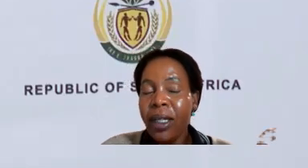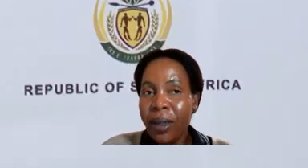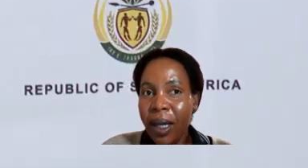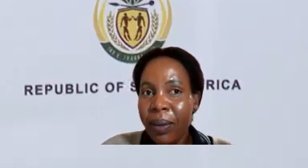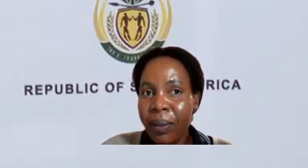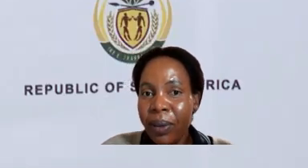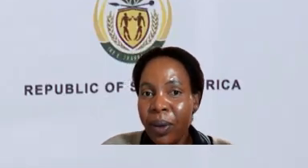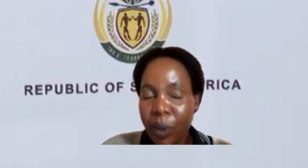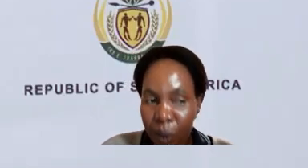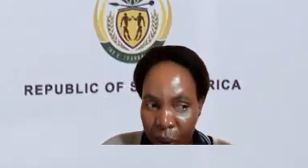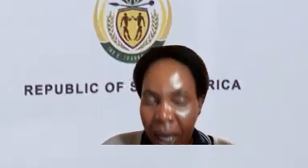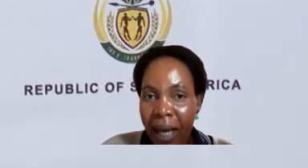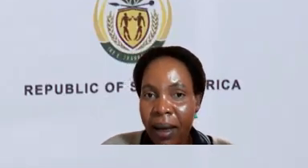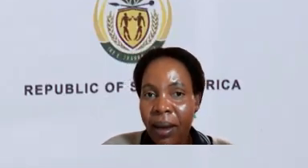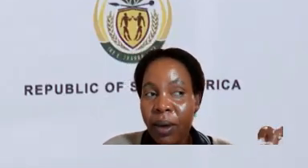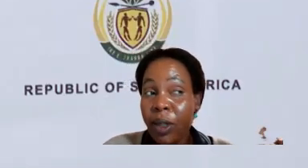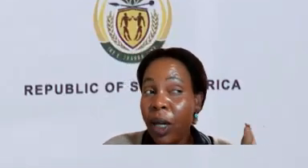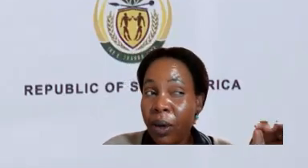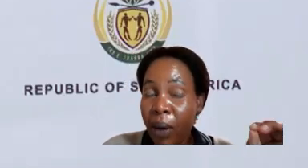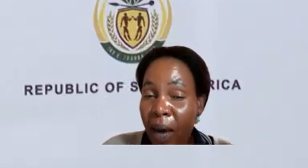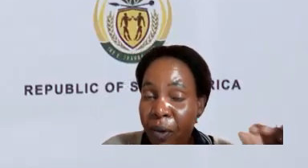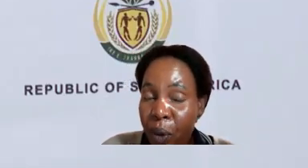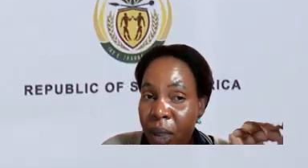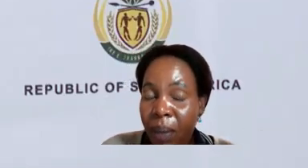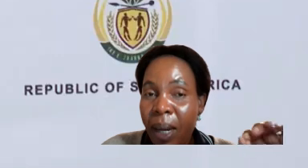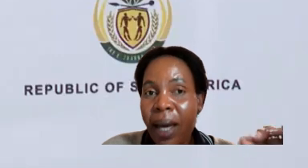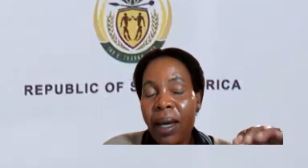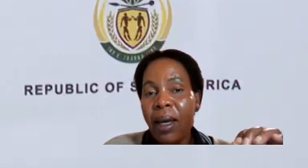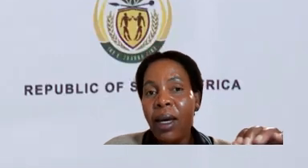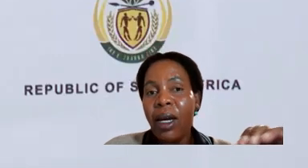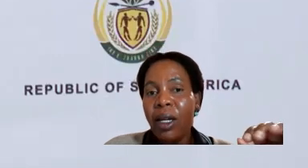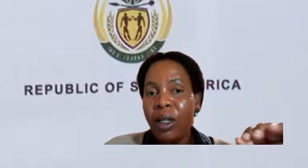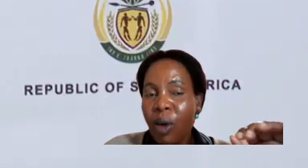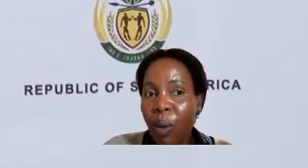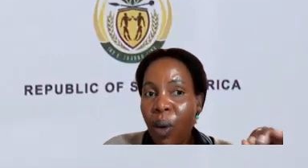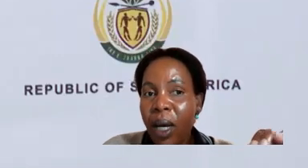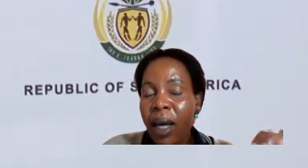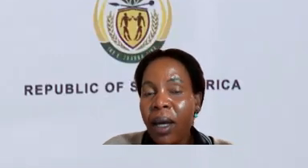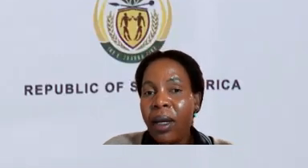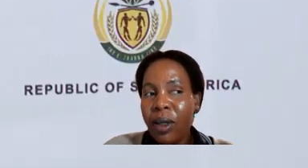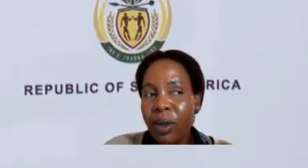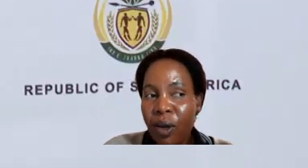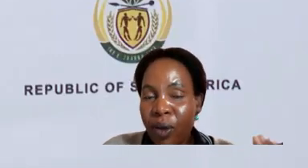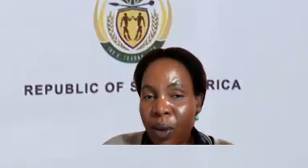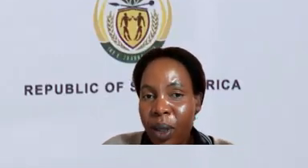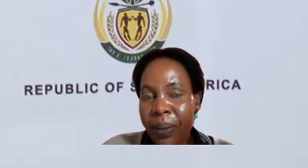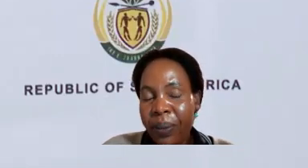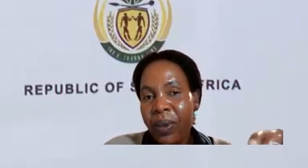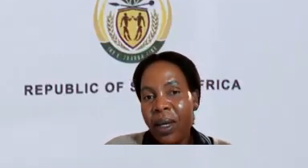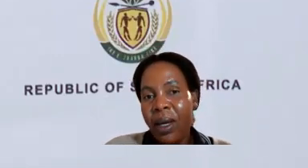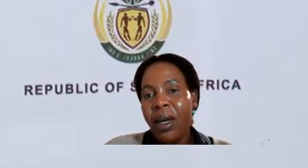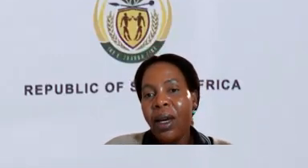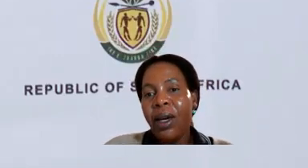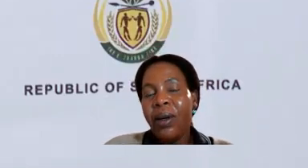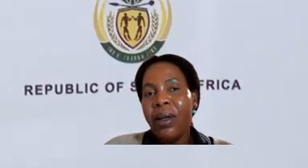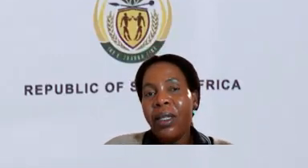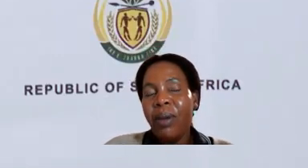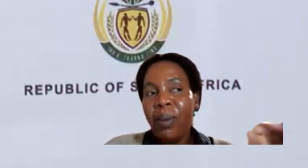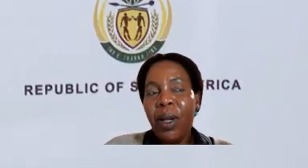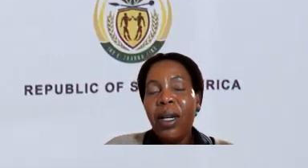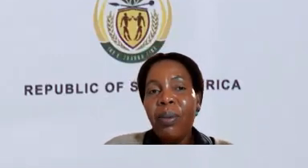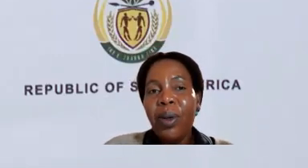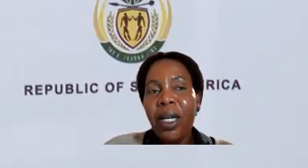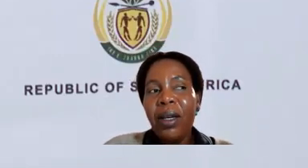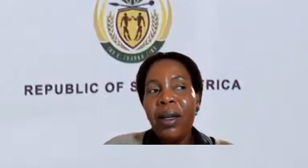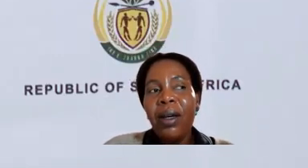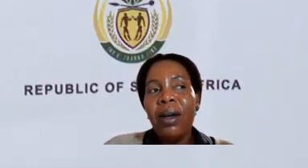And they're still there to today because they don't have food supply. There's no water, there's no food. So